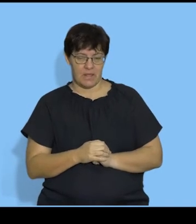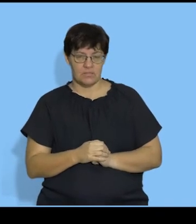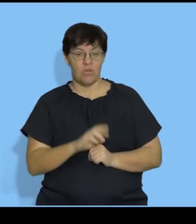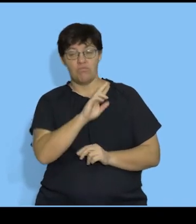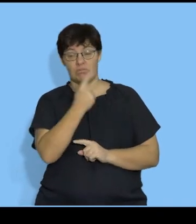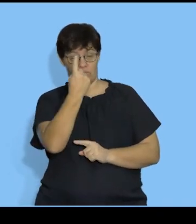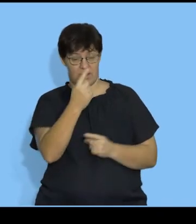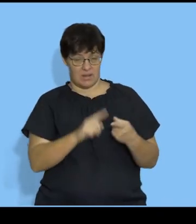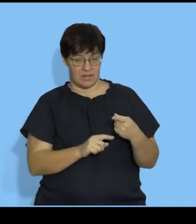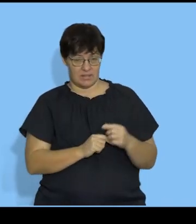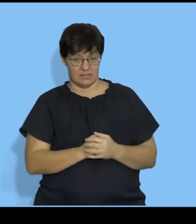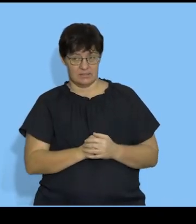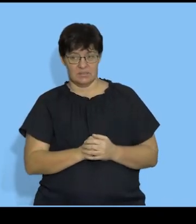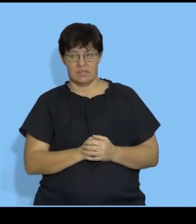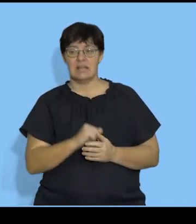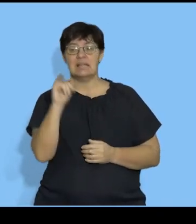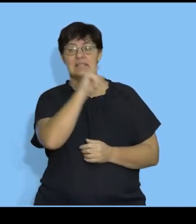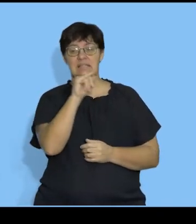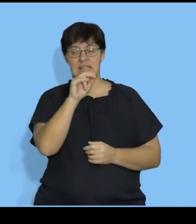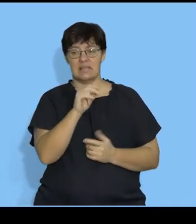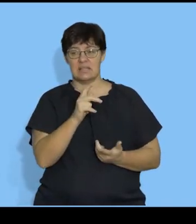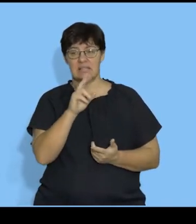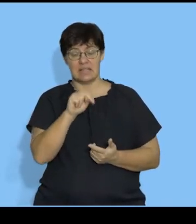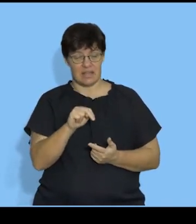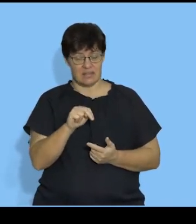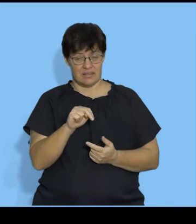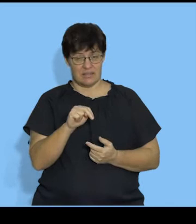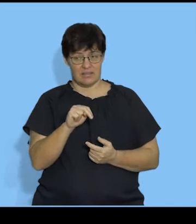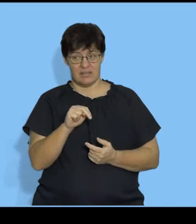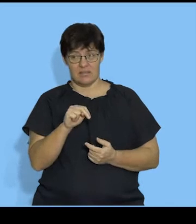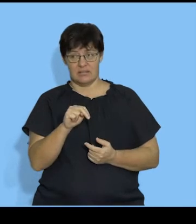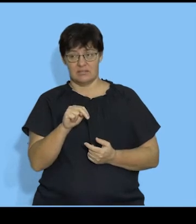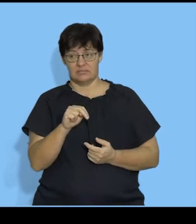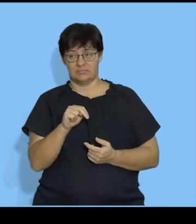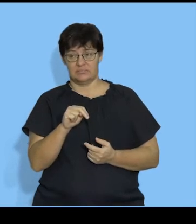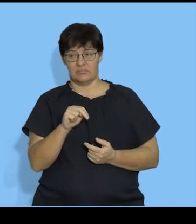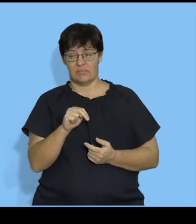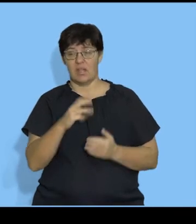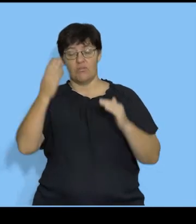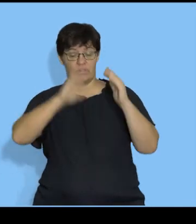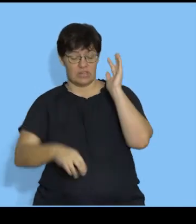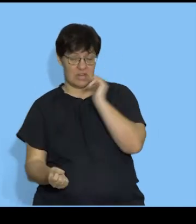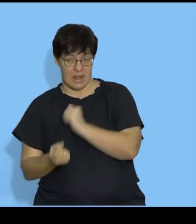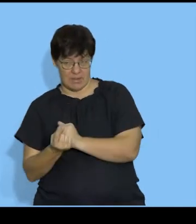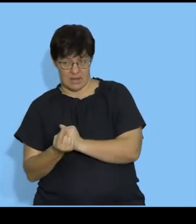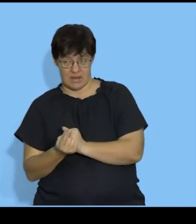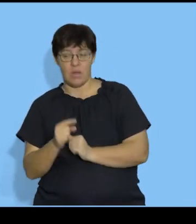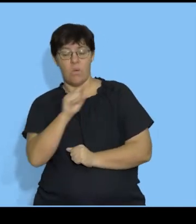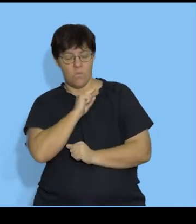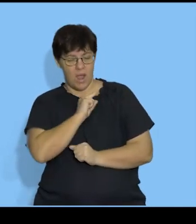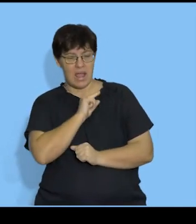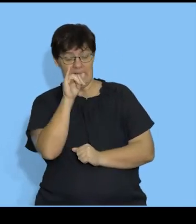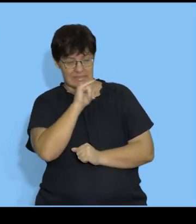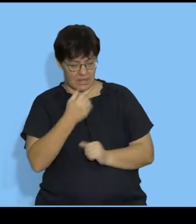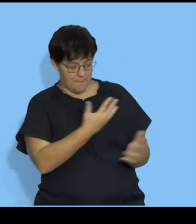zinc is actually undergoing a reduction, which is the gain of electrons, right?